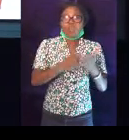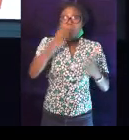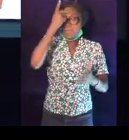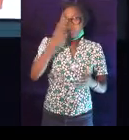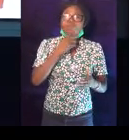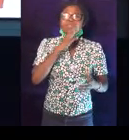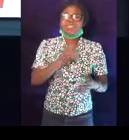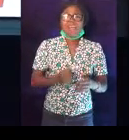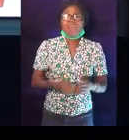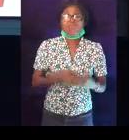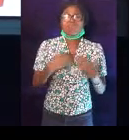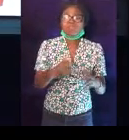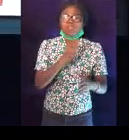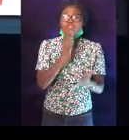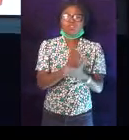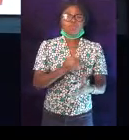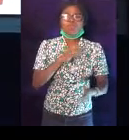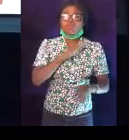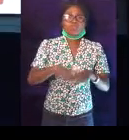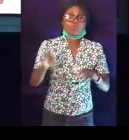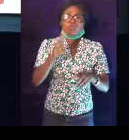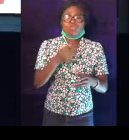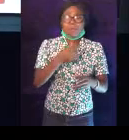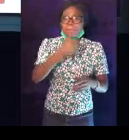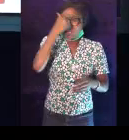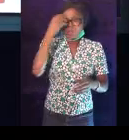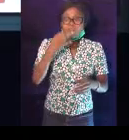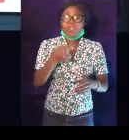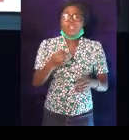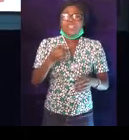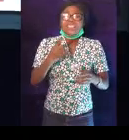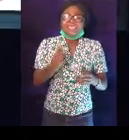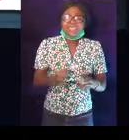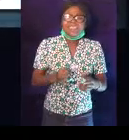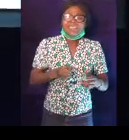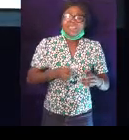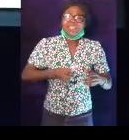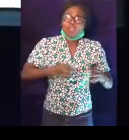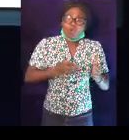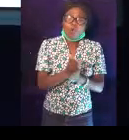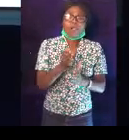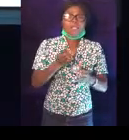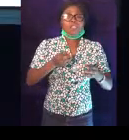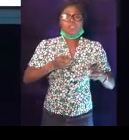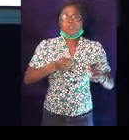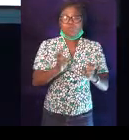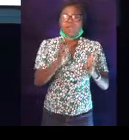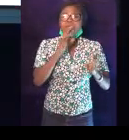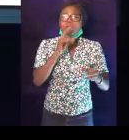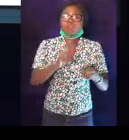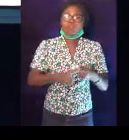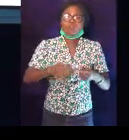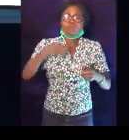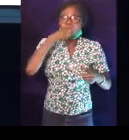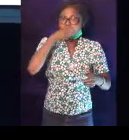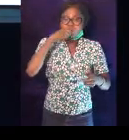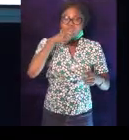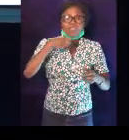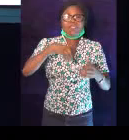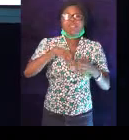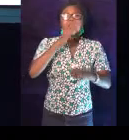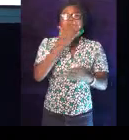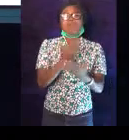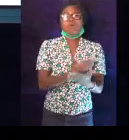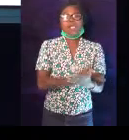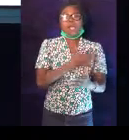wasting the toothpaste. And it's not. The ideal time to brush your teeth is 2 times, in the morning and before going to bed.